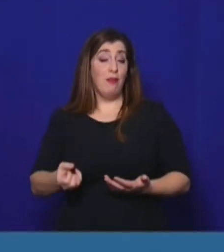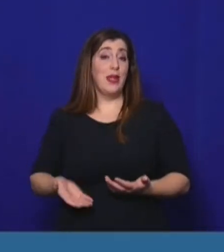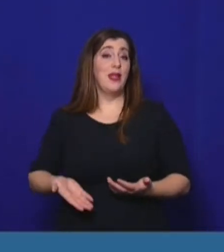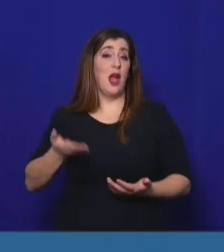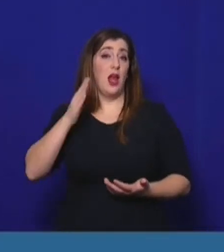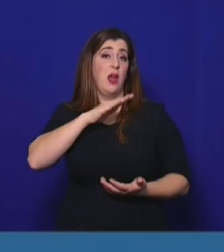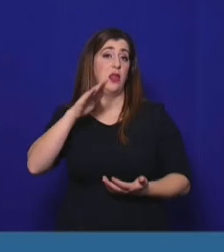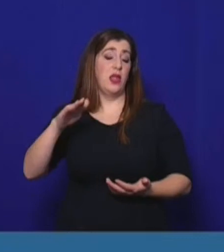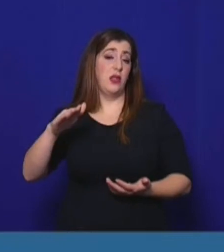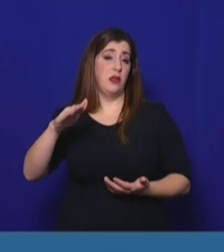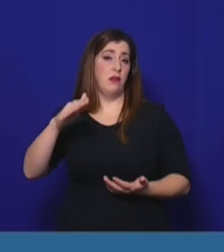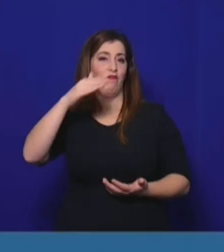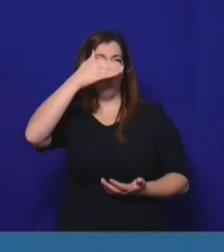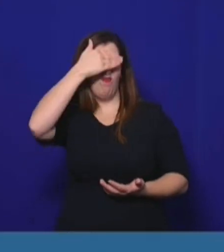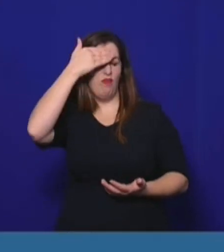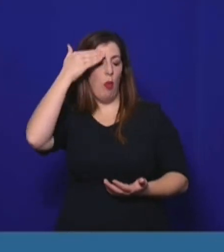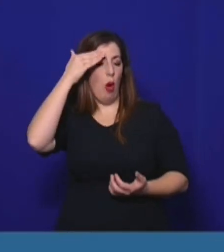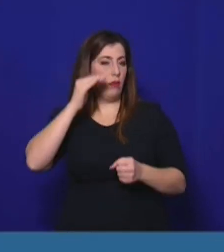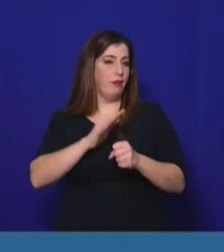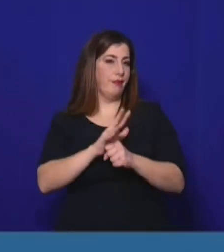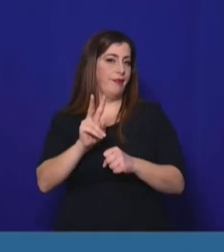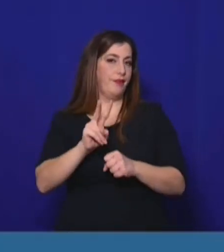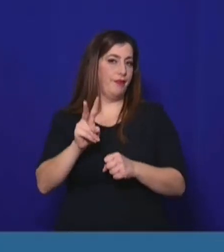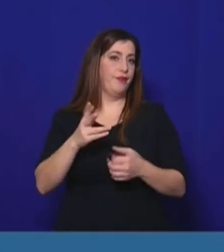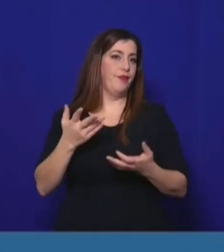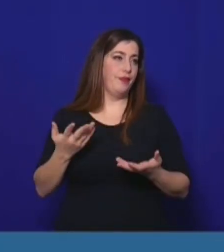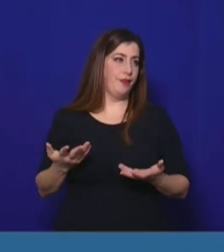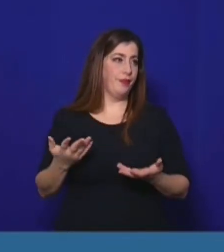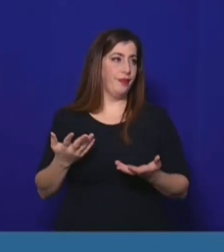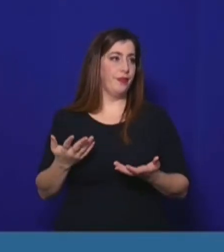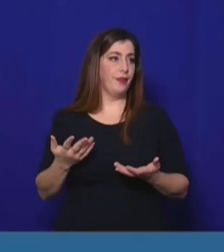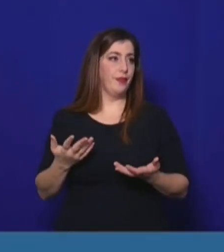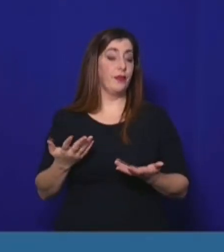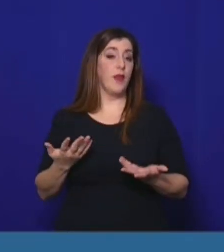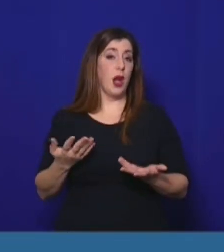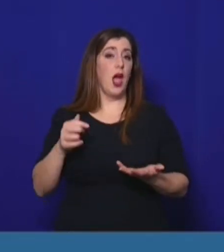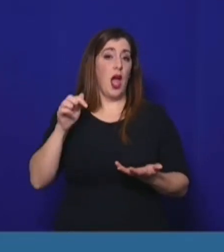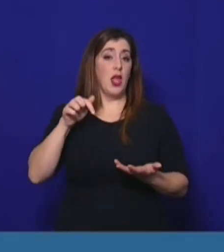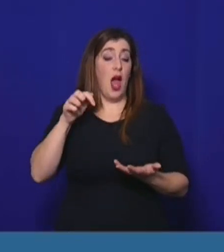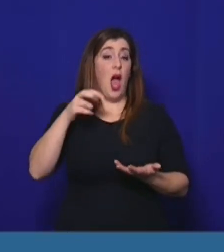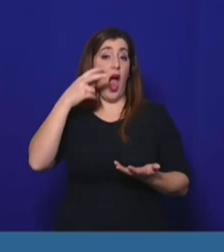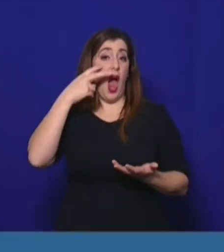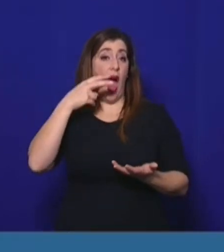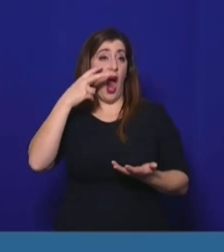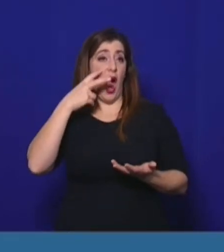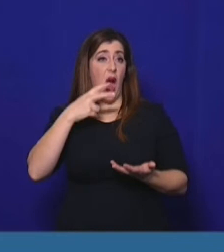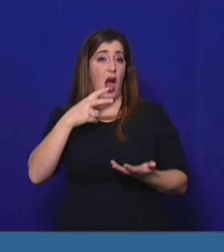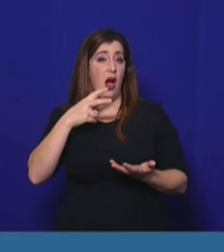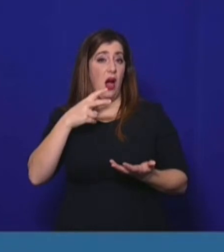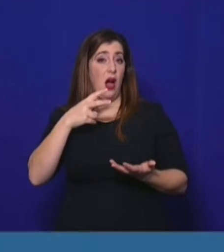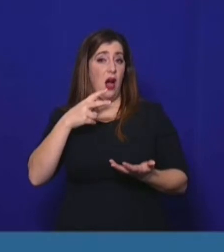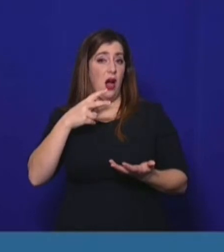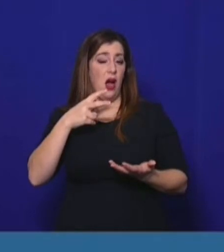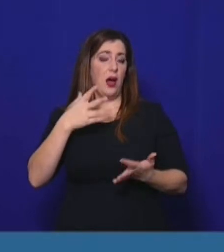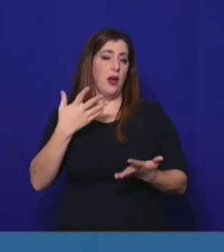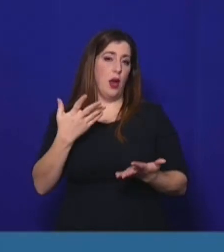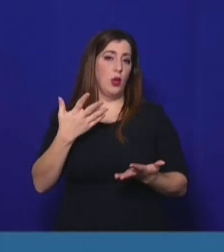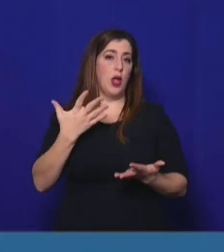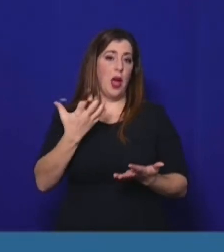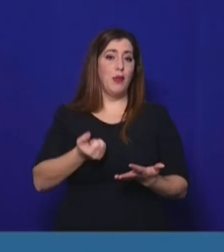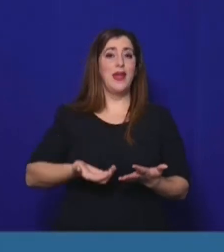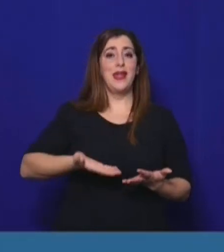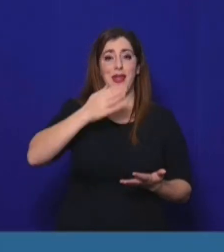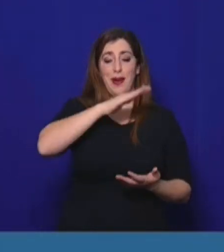u dan ħafna drabi meta inti jkollok każijiet attivi li jiżdiedu hemmhekk ikun rifless ukoll fin-numru ta' każijiet li jkunu qegħdin propju